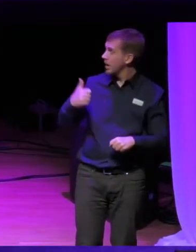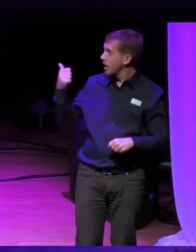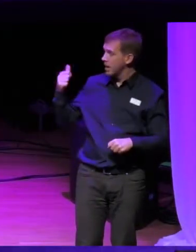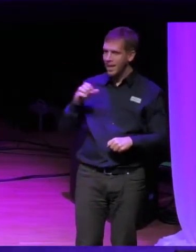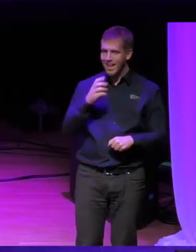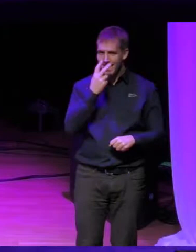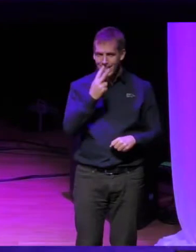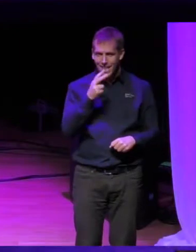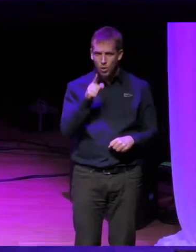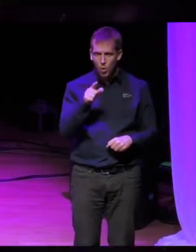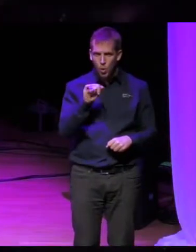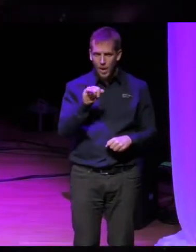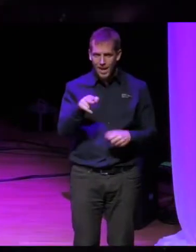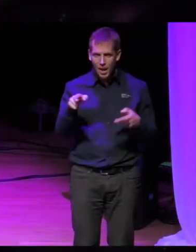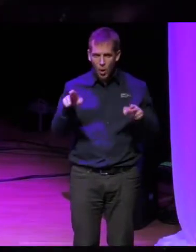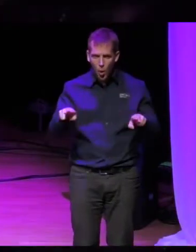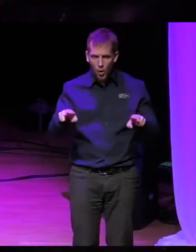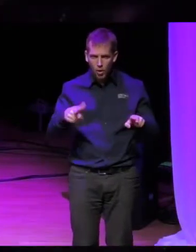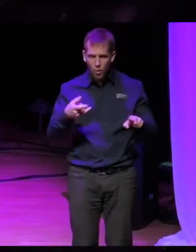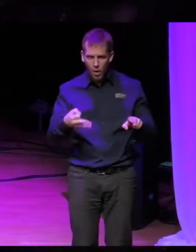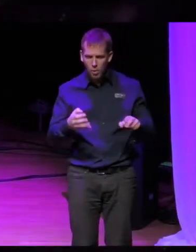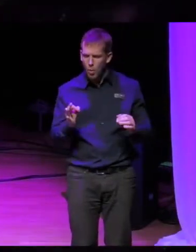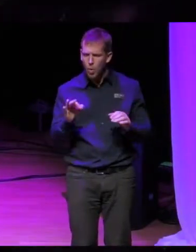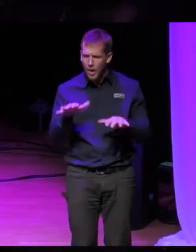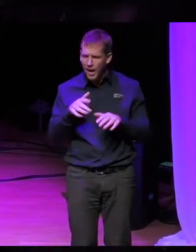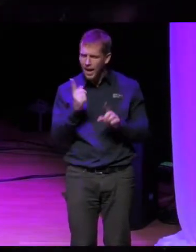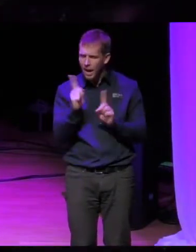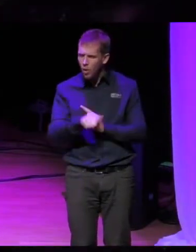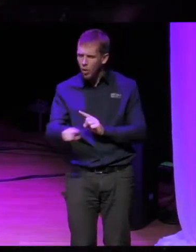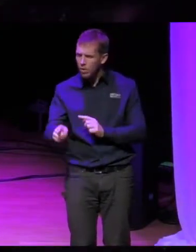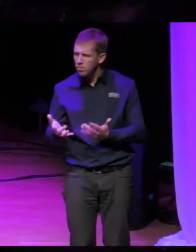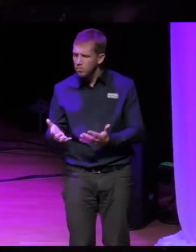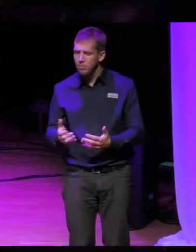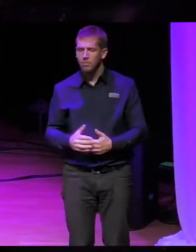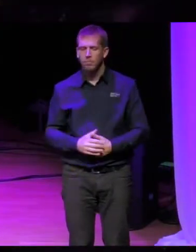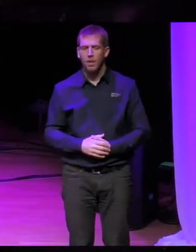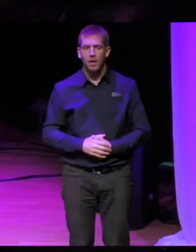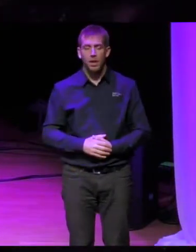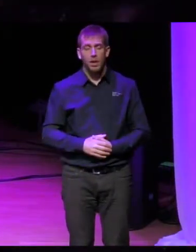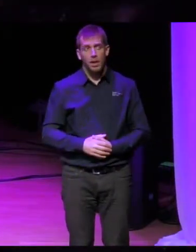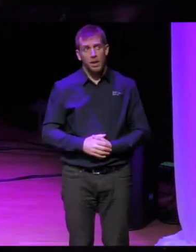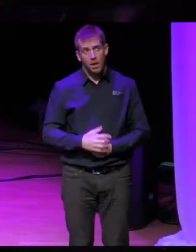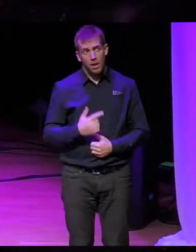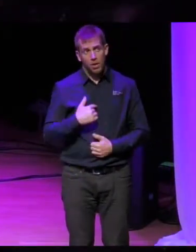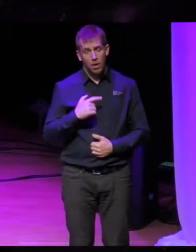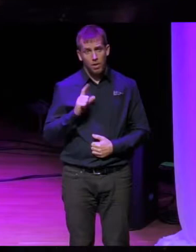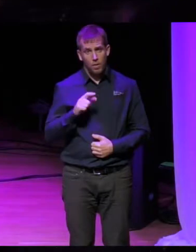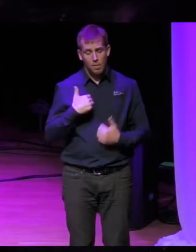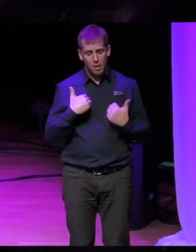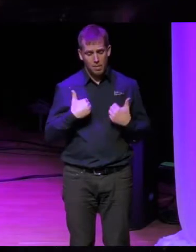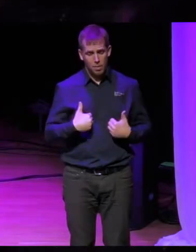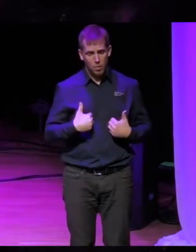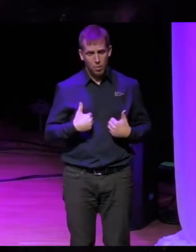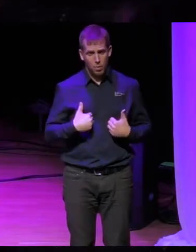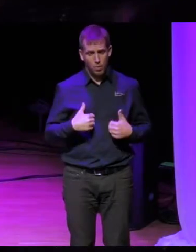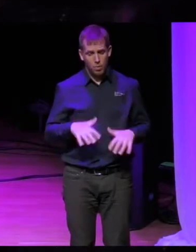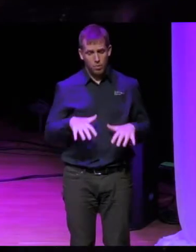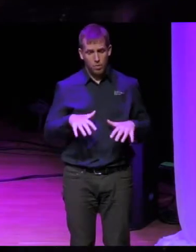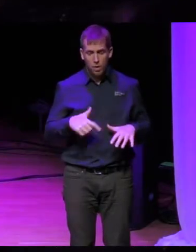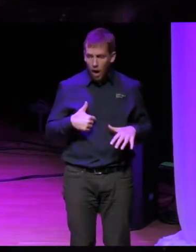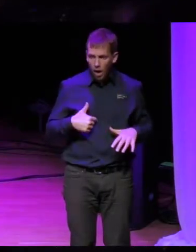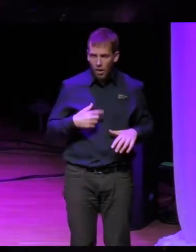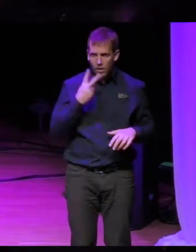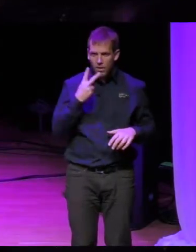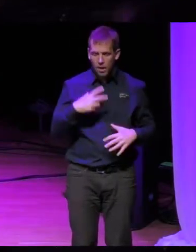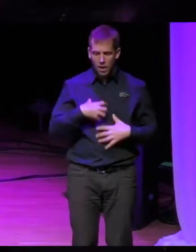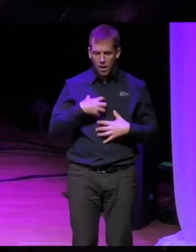sense. So that, I think, has been a surprise to me, at least personally, but a wonderful outpouring of support.